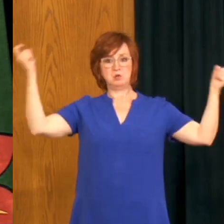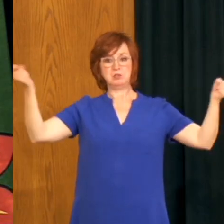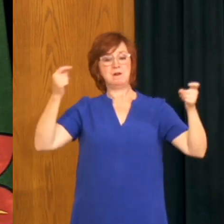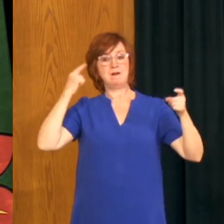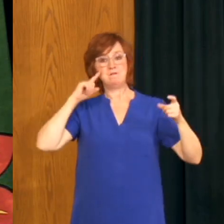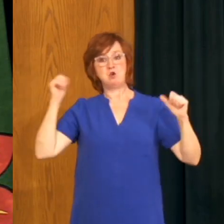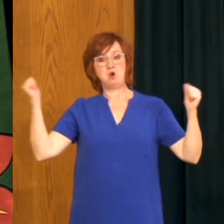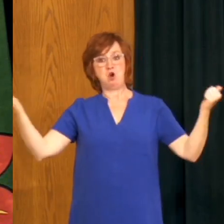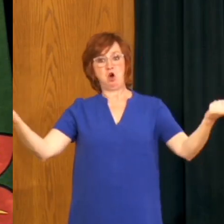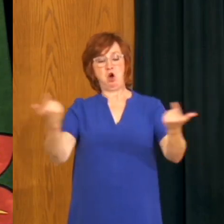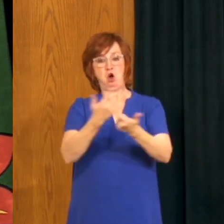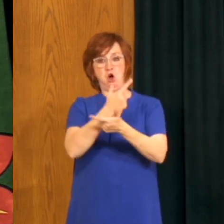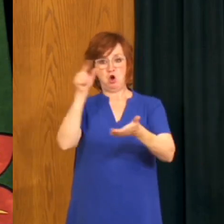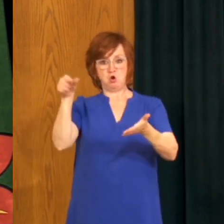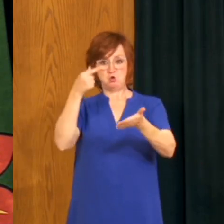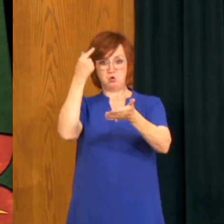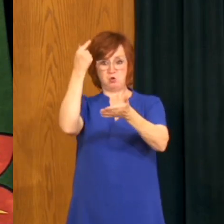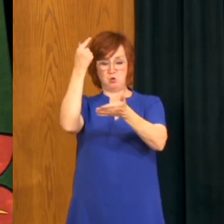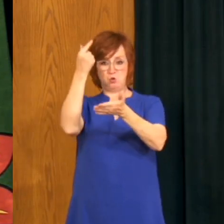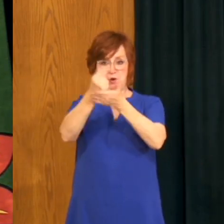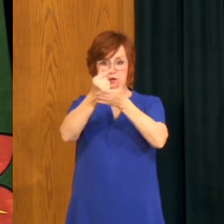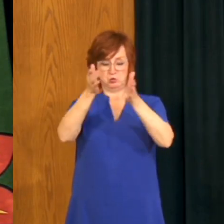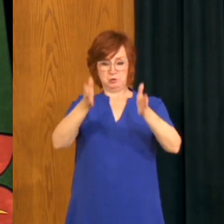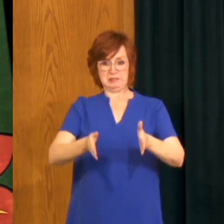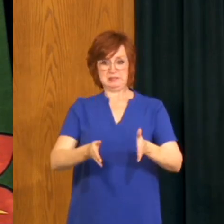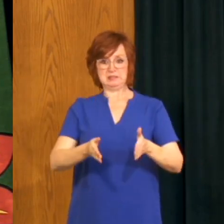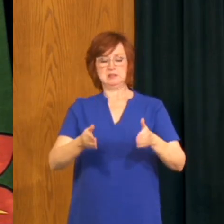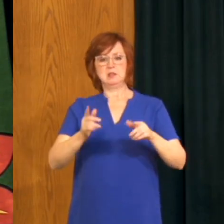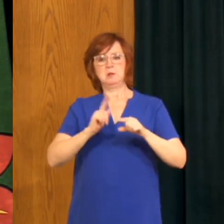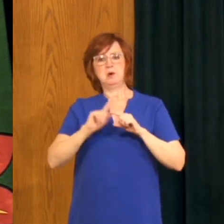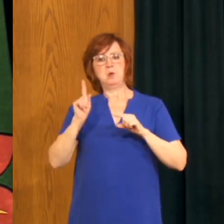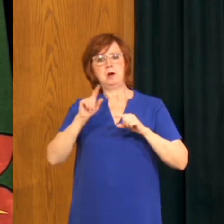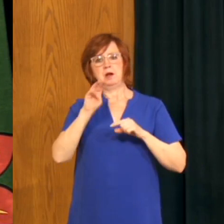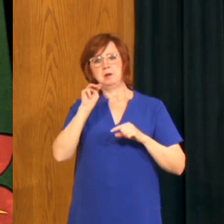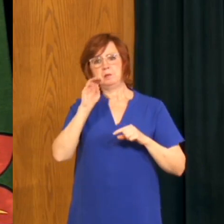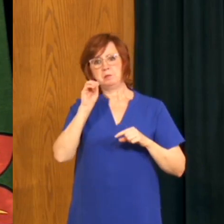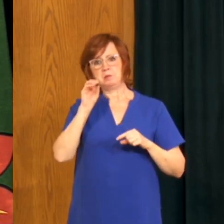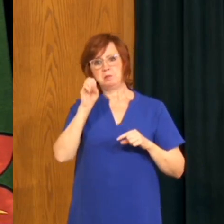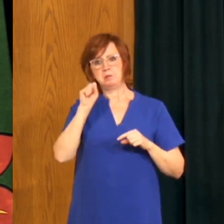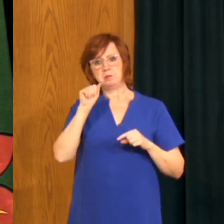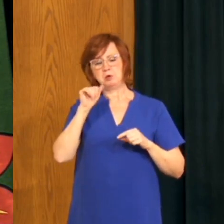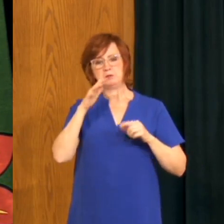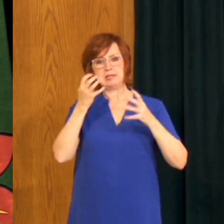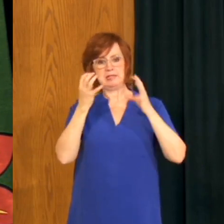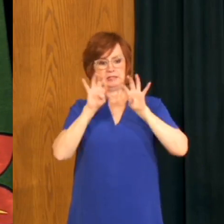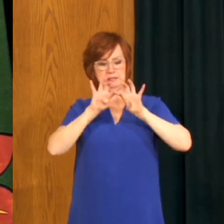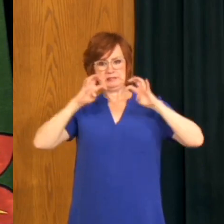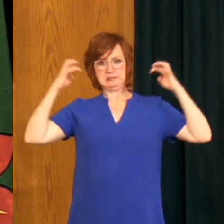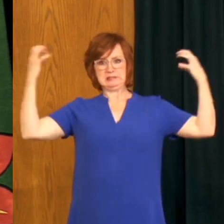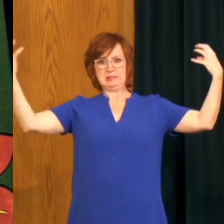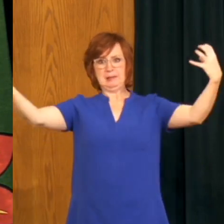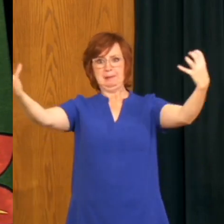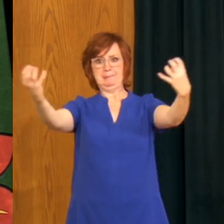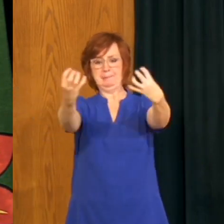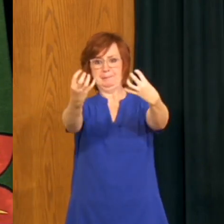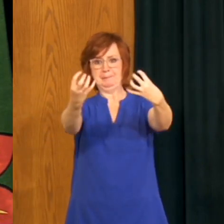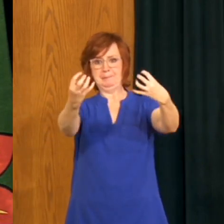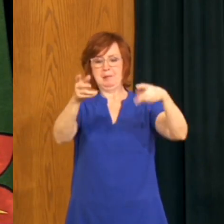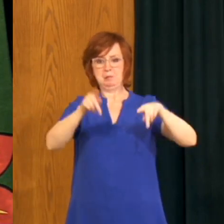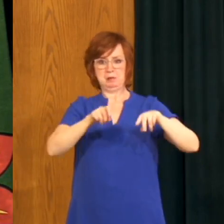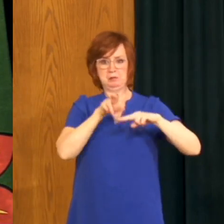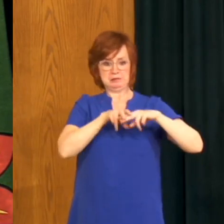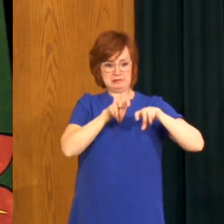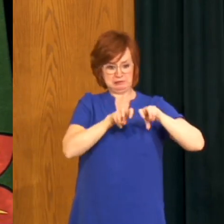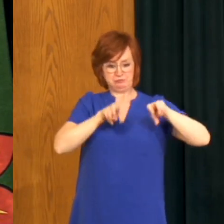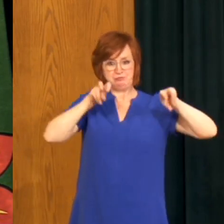have read about it in the news, I think later this morning, that it has been proposed. I don't know that particular proposal is